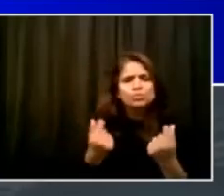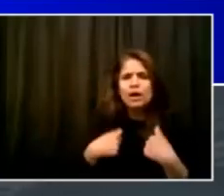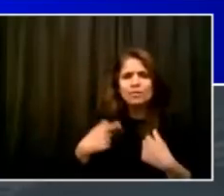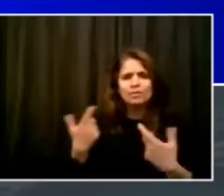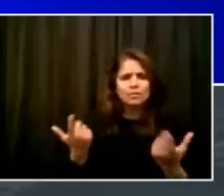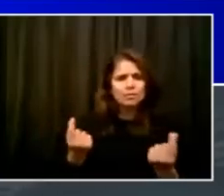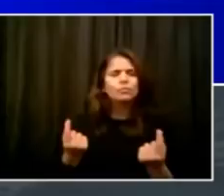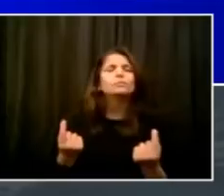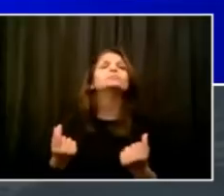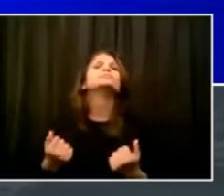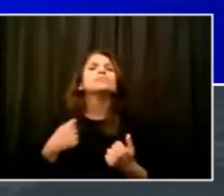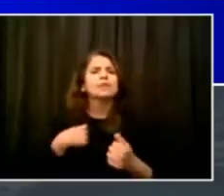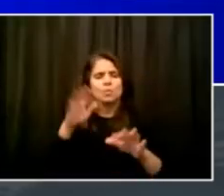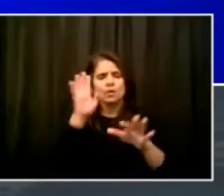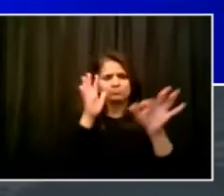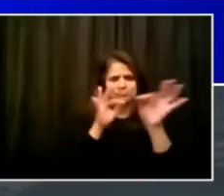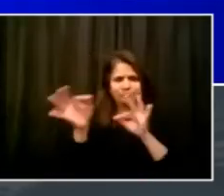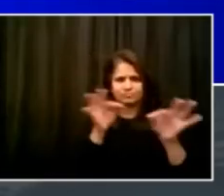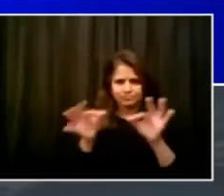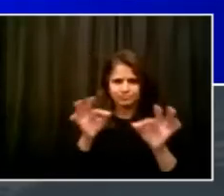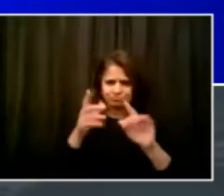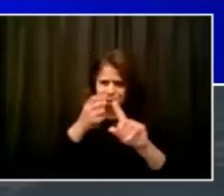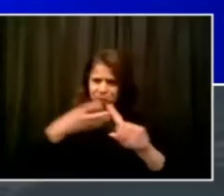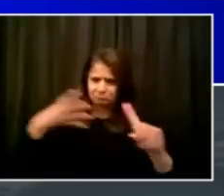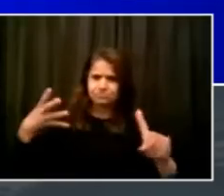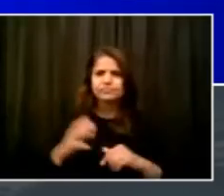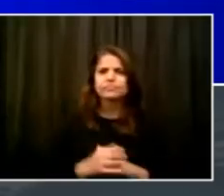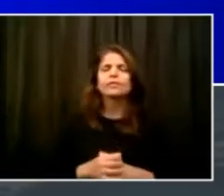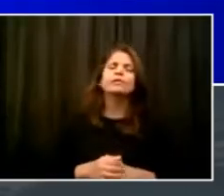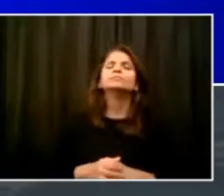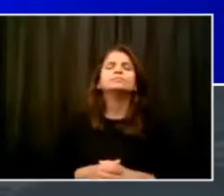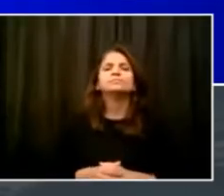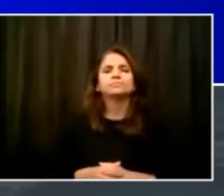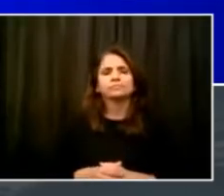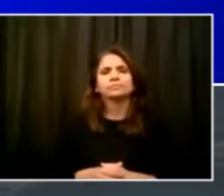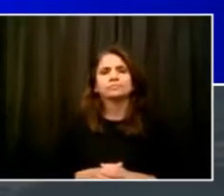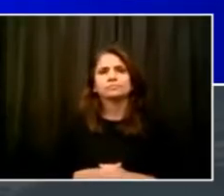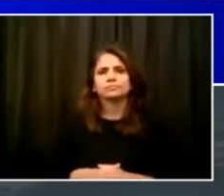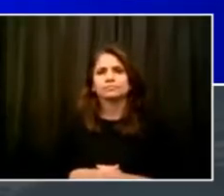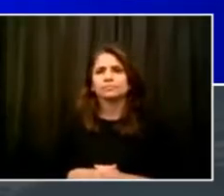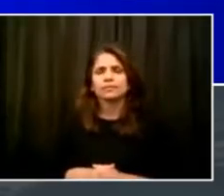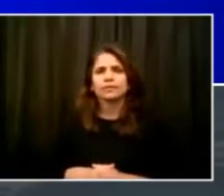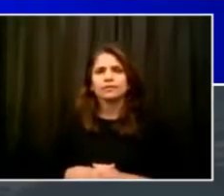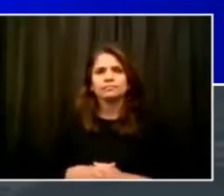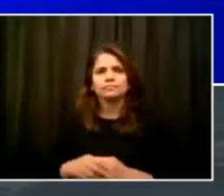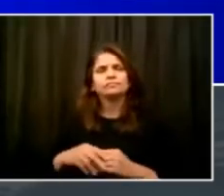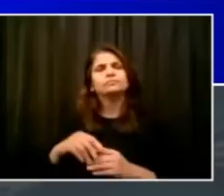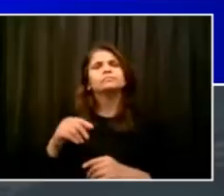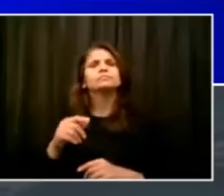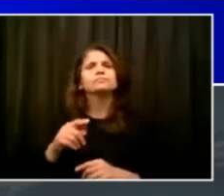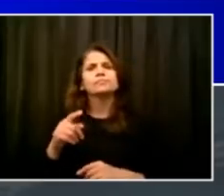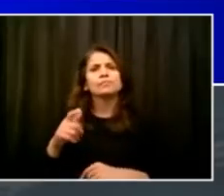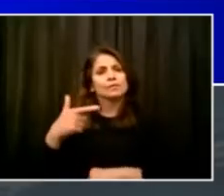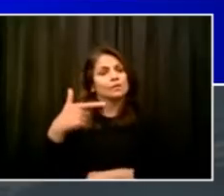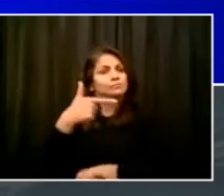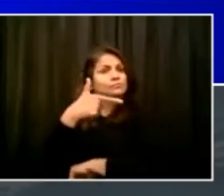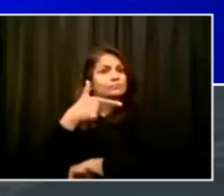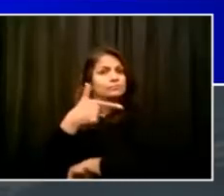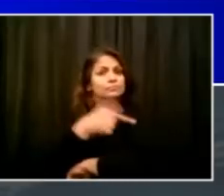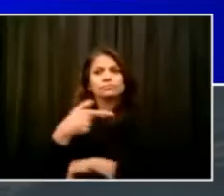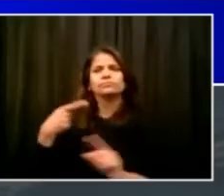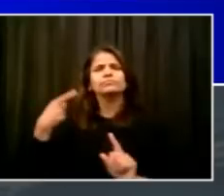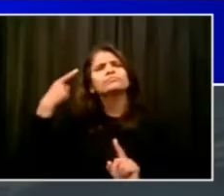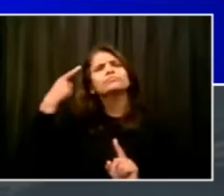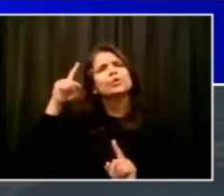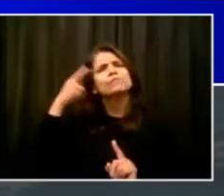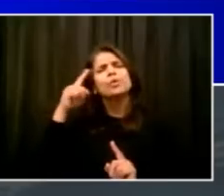The vaccines that, for example, prevent respiratory illnesses in our kids, prevent a disease like